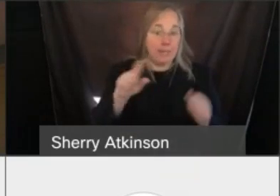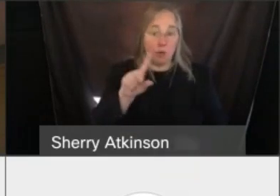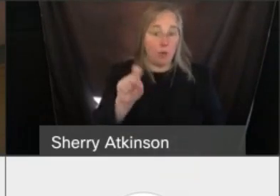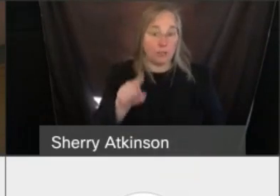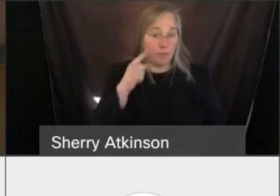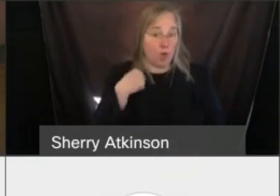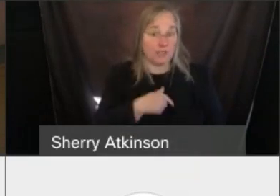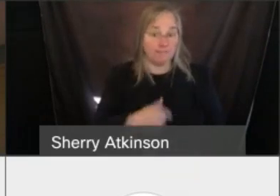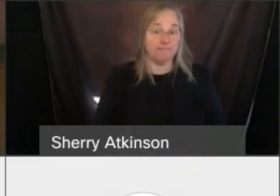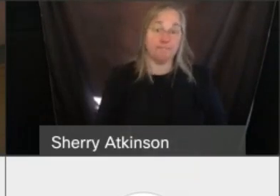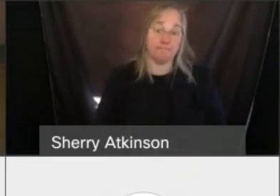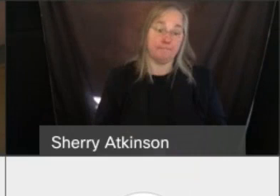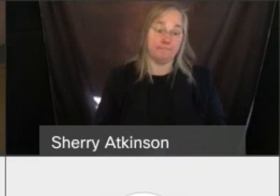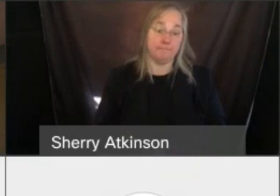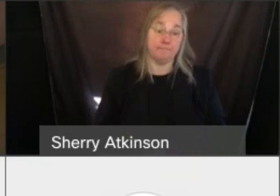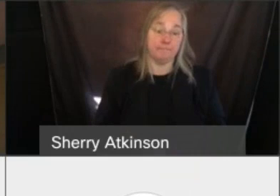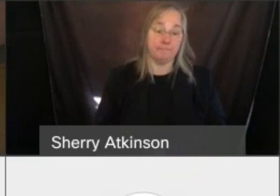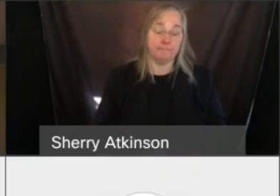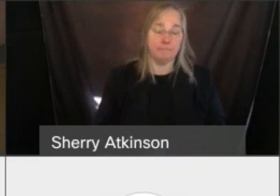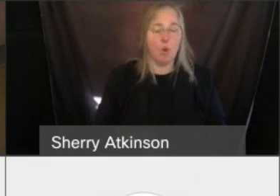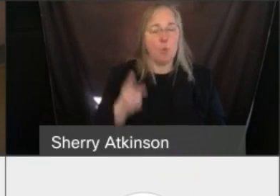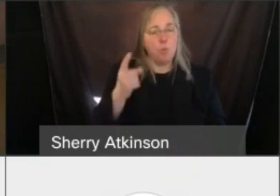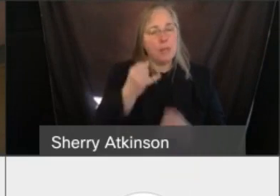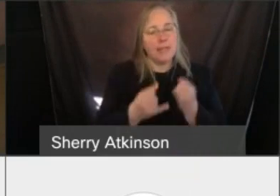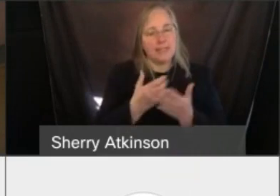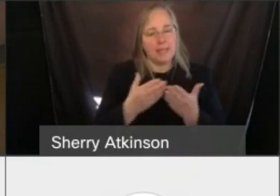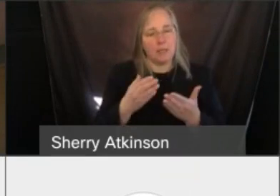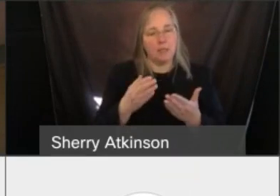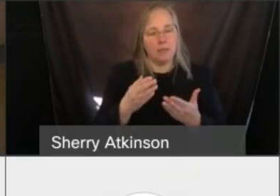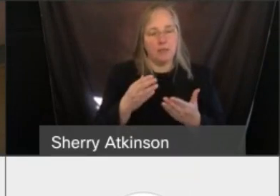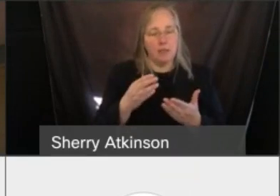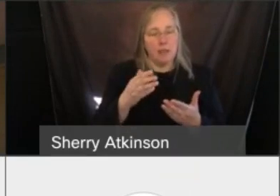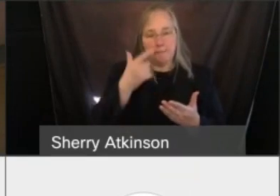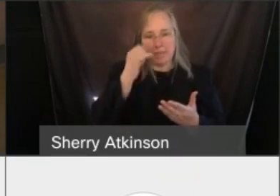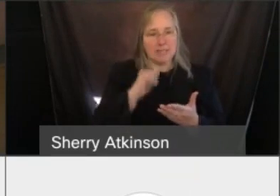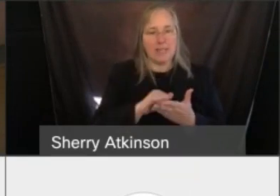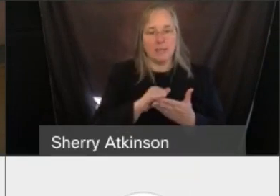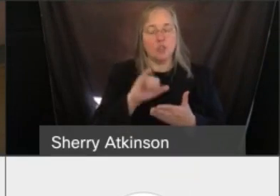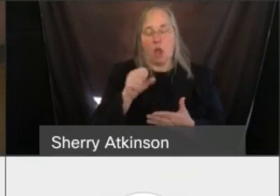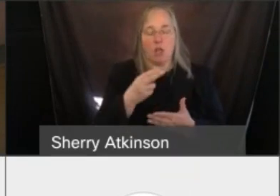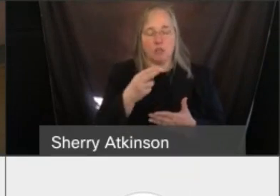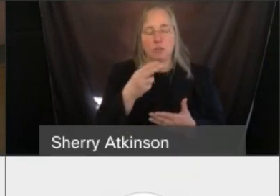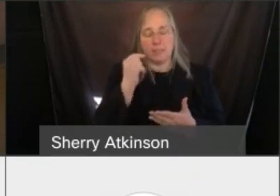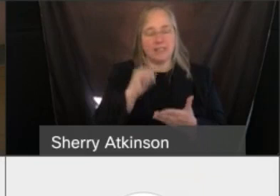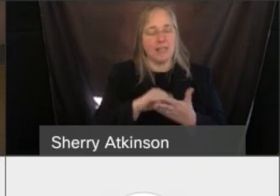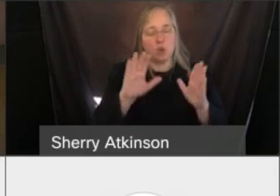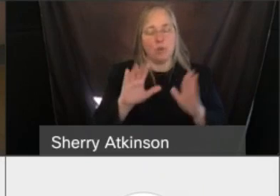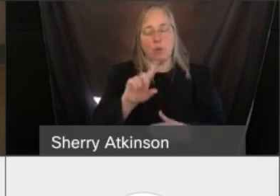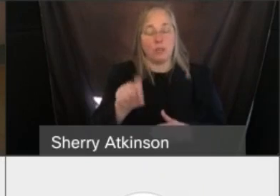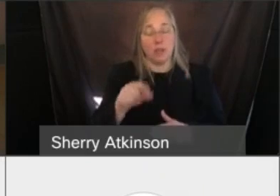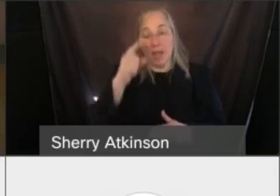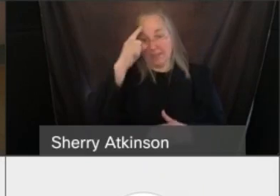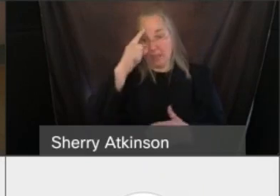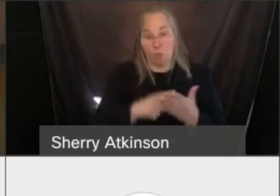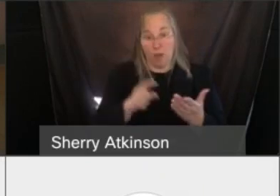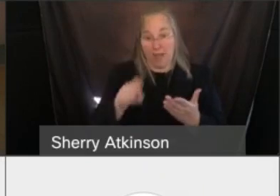us. So one last thing on that, Josh, because it's a great question. I think what has to happen moving